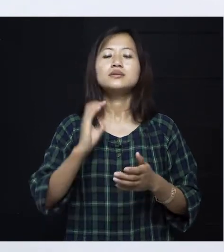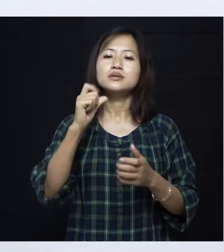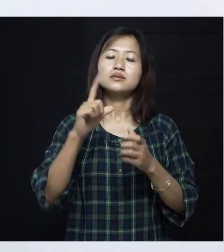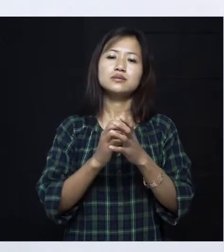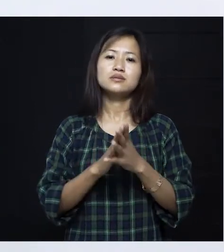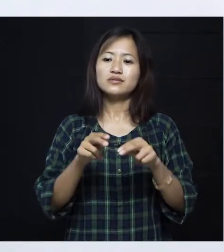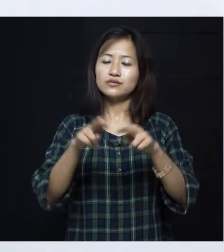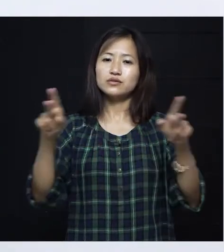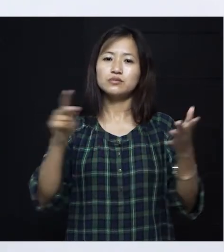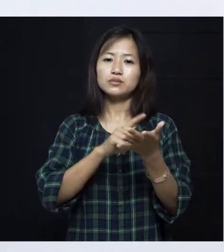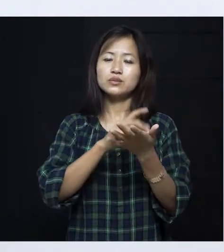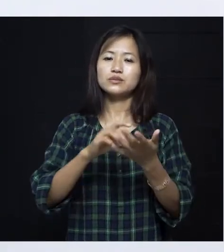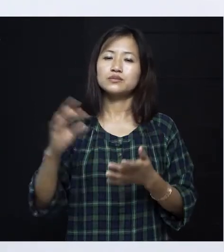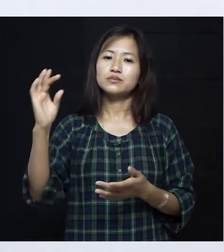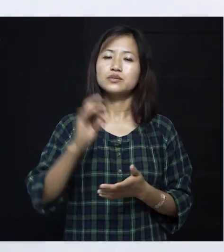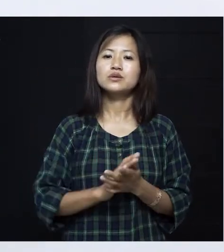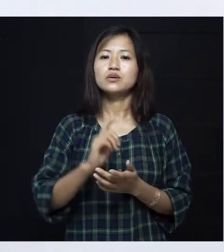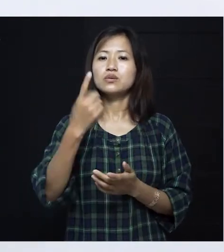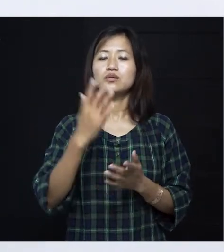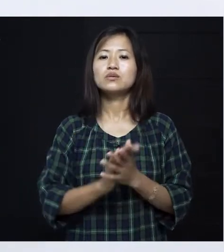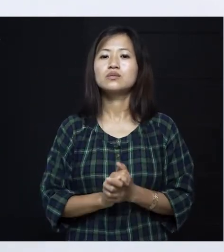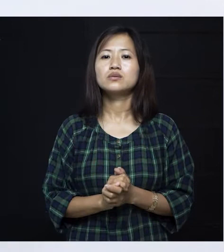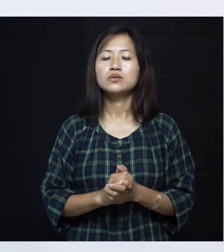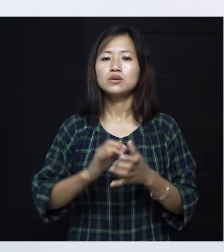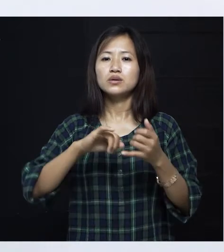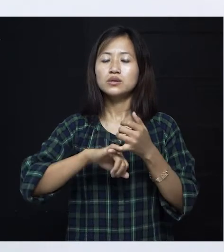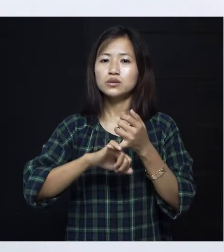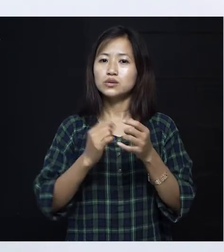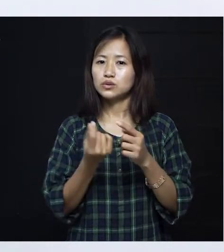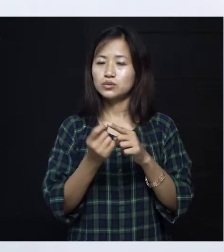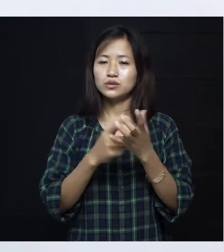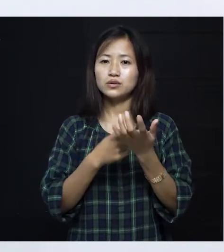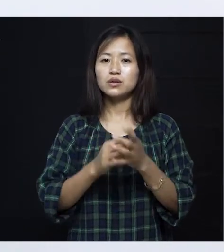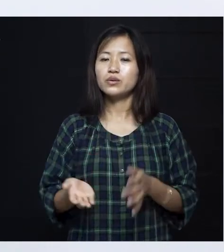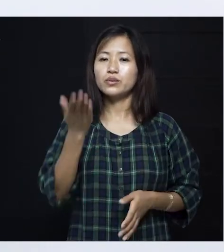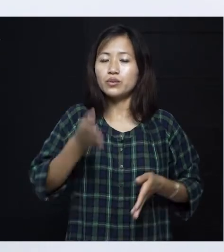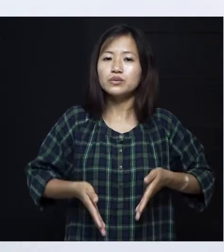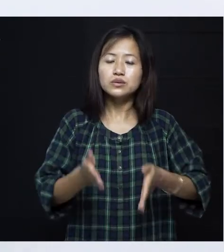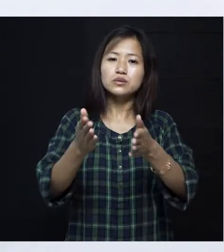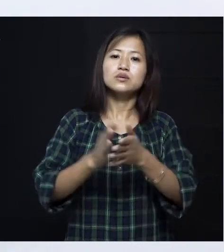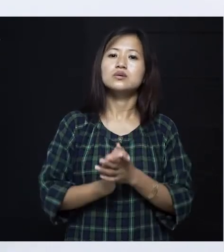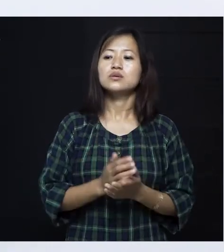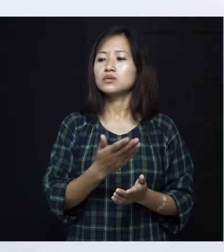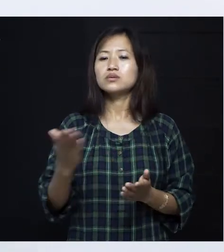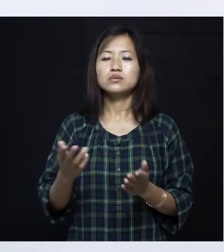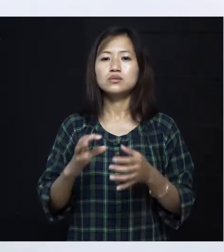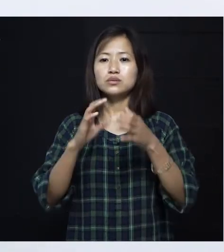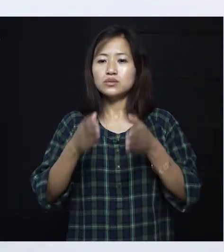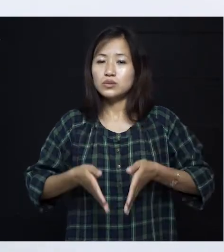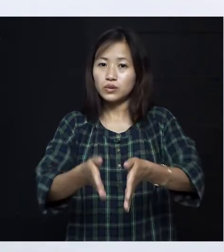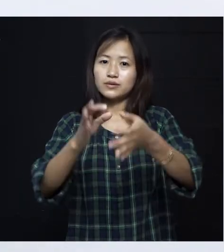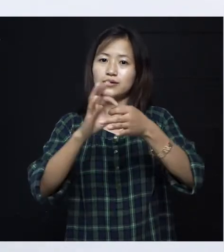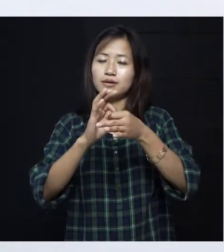classified into different parts again. First one is called as the super highways. Super highways means those roads that